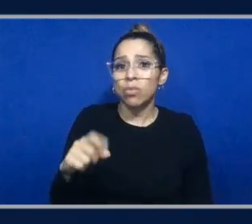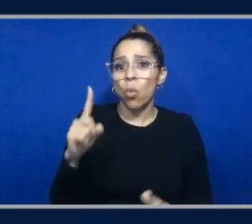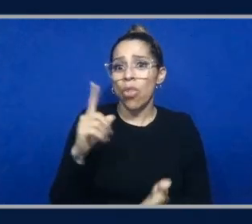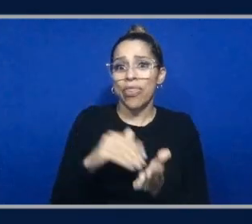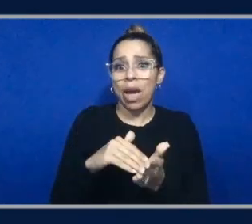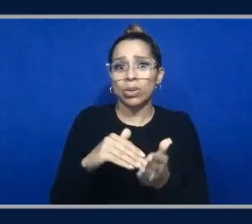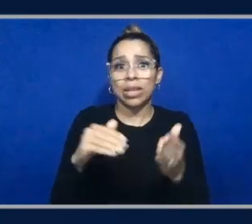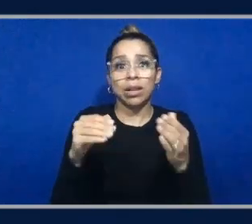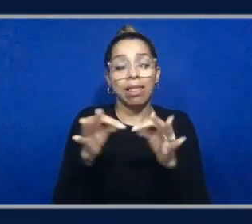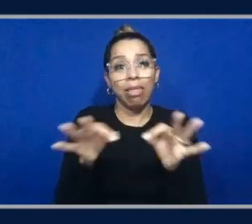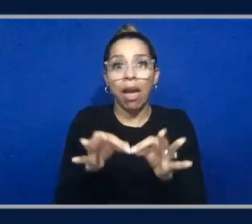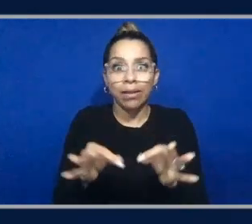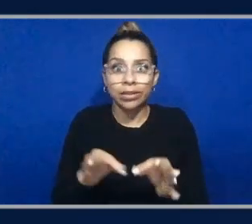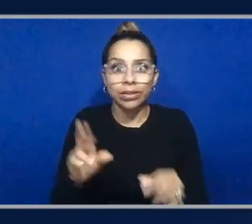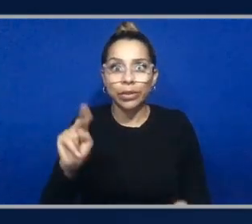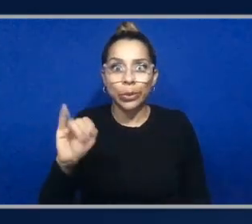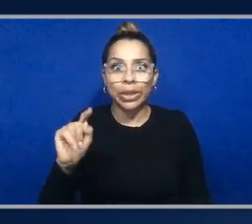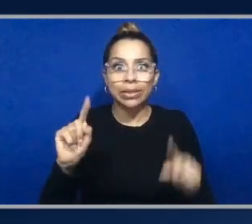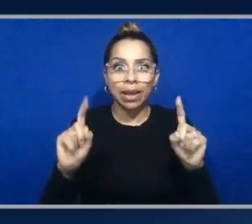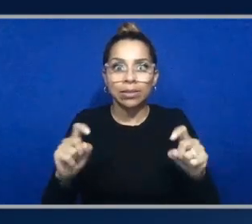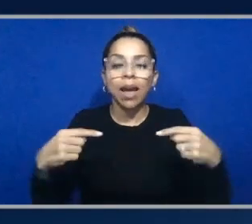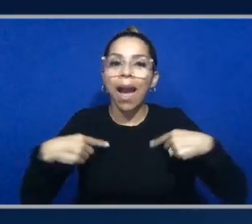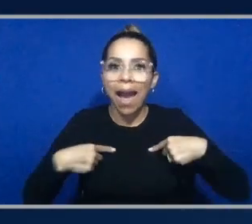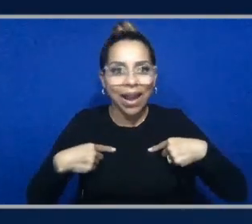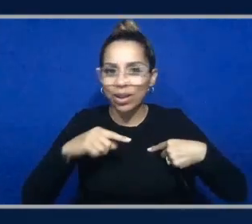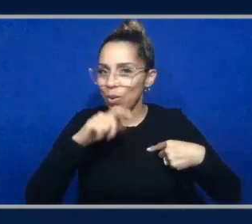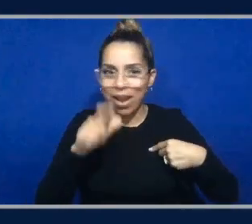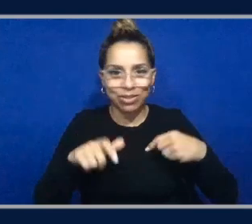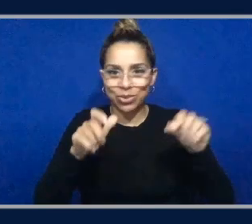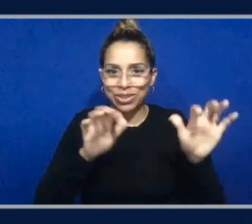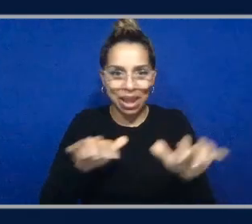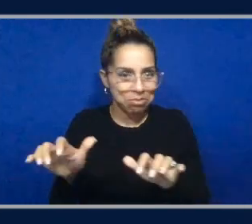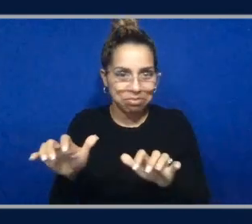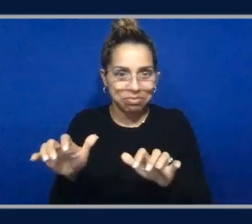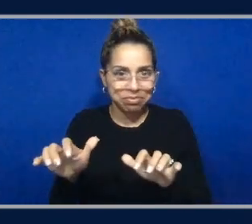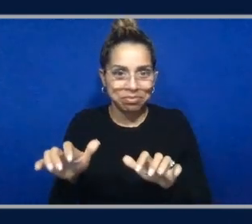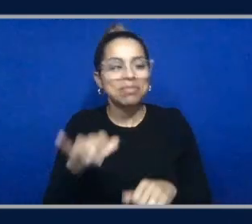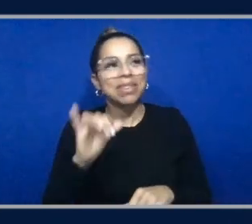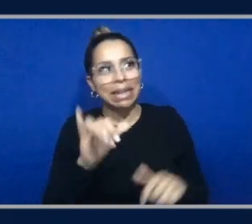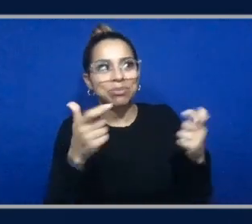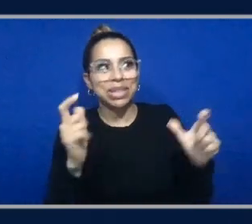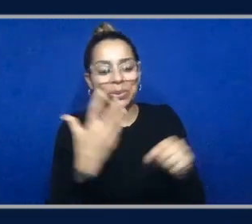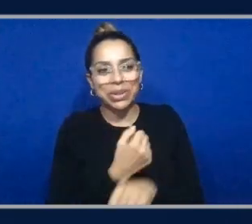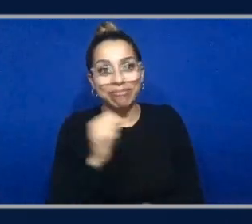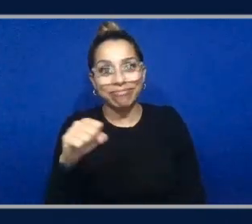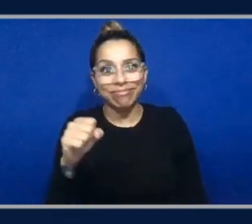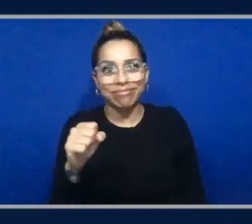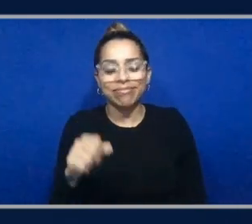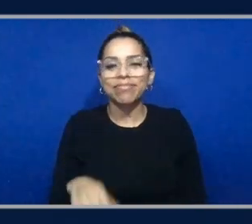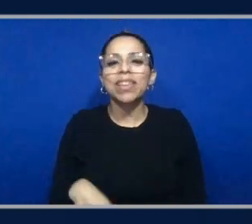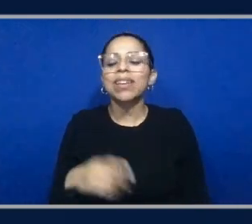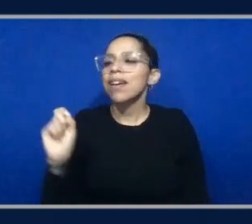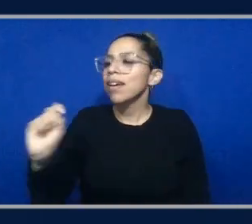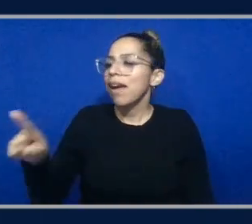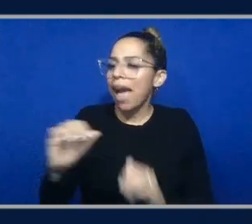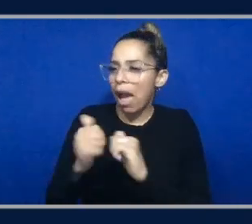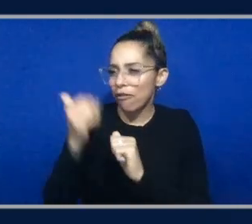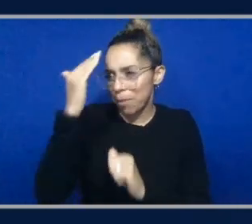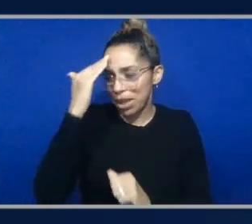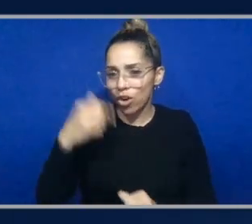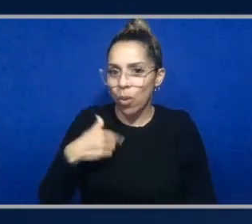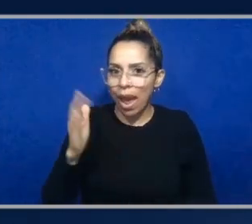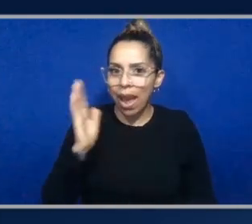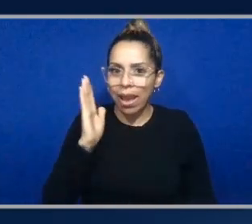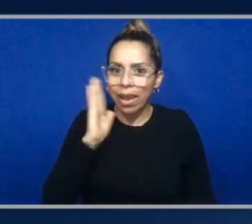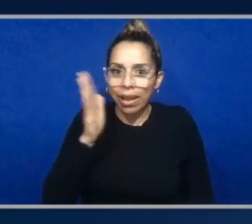type. Yeah, that's a huge win for everyone. How familiar would I have to be with like the code repository to use this? Yeah,